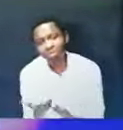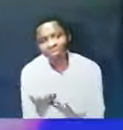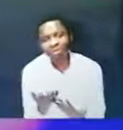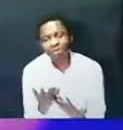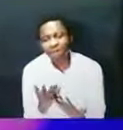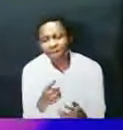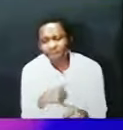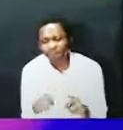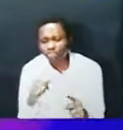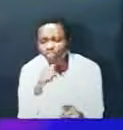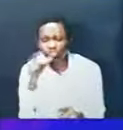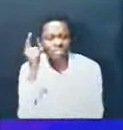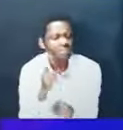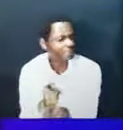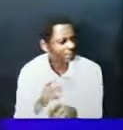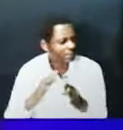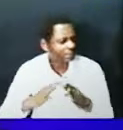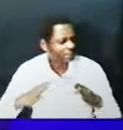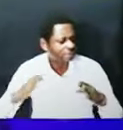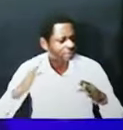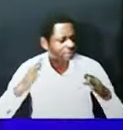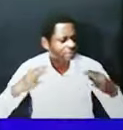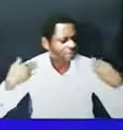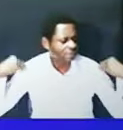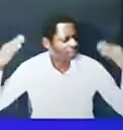just angels. No.